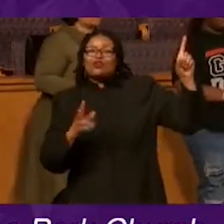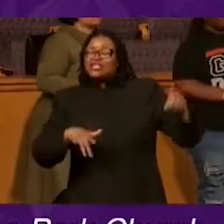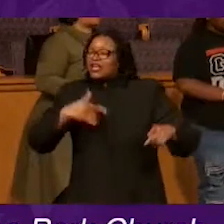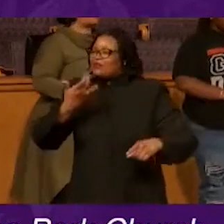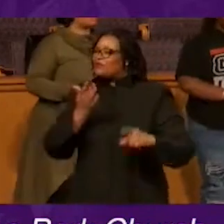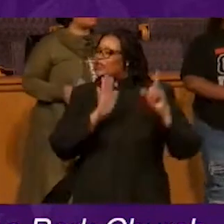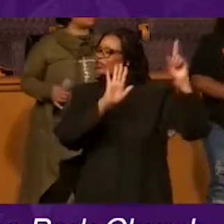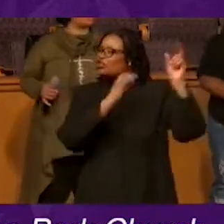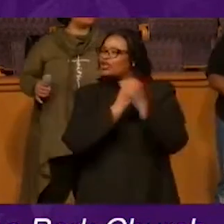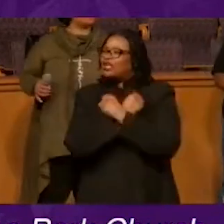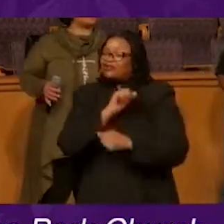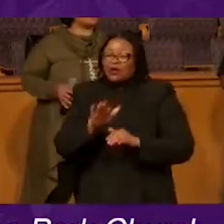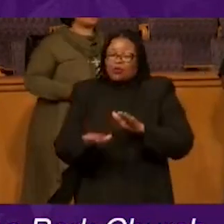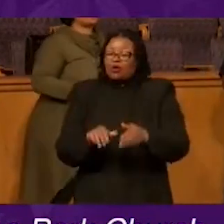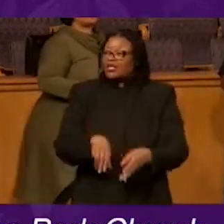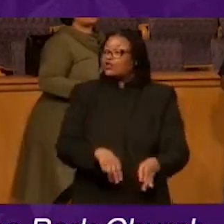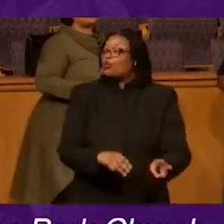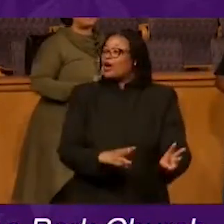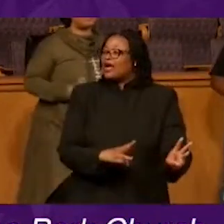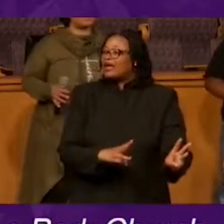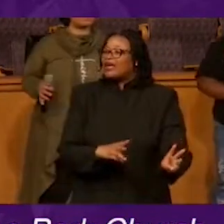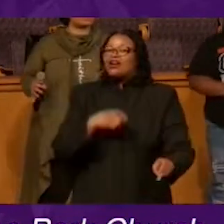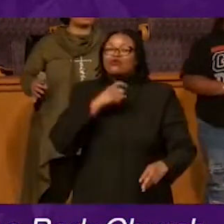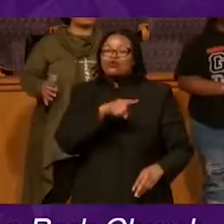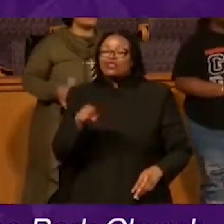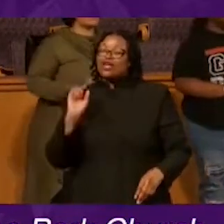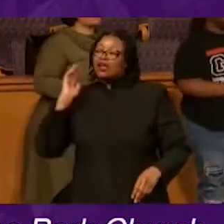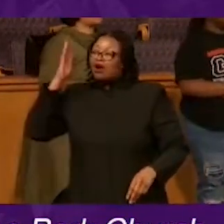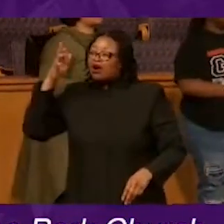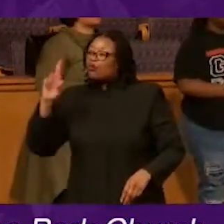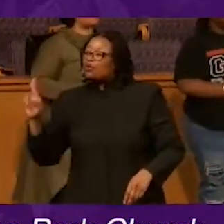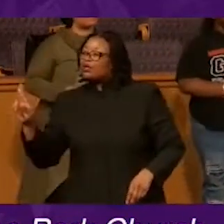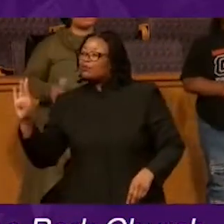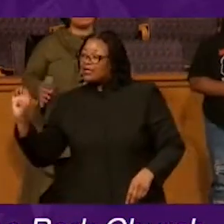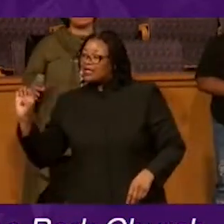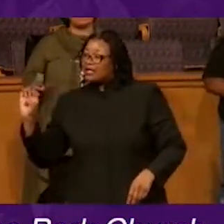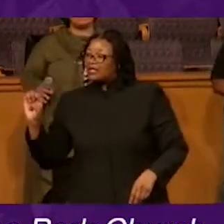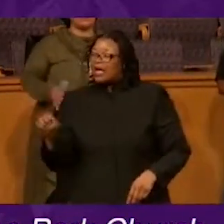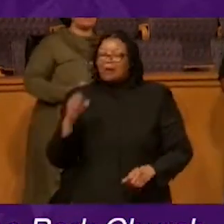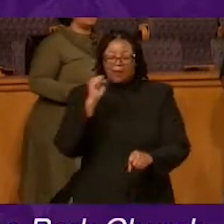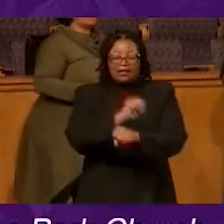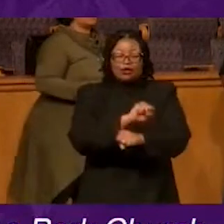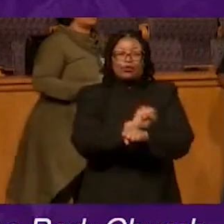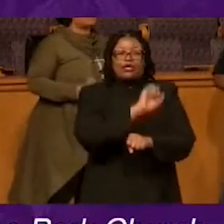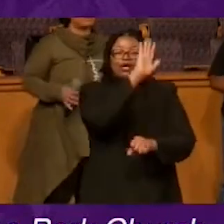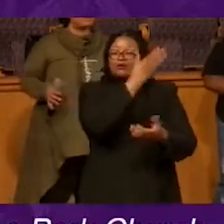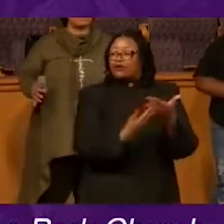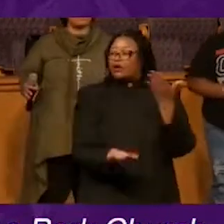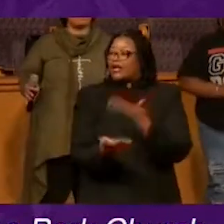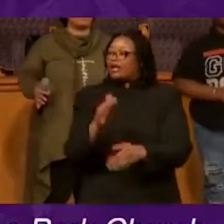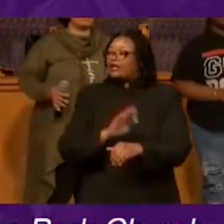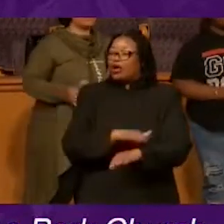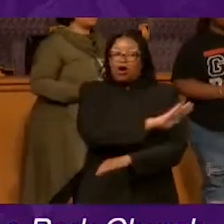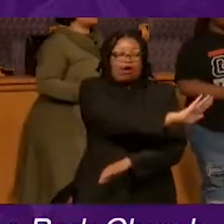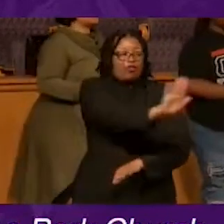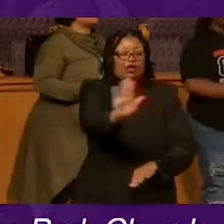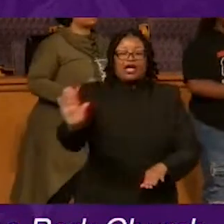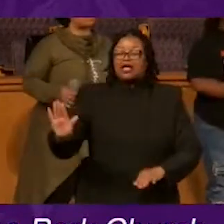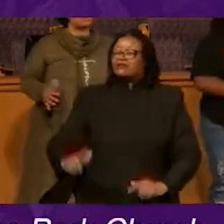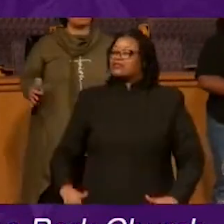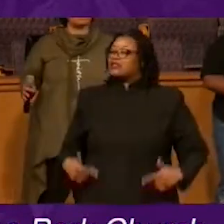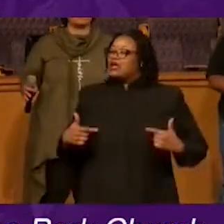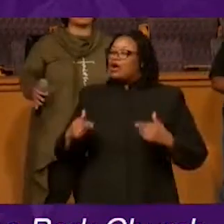love, and walk in your way for who they are and for who they will be by the working of your hand upon their lives. We thank you right